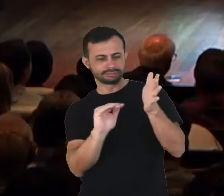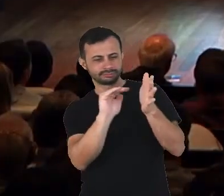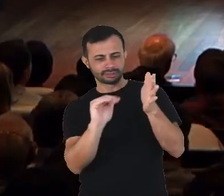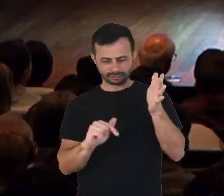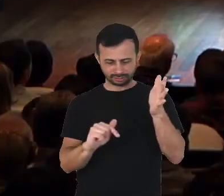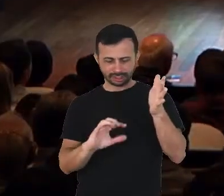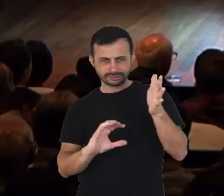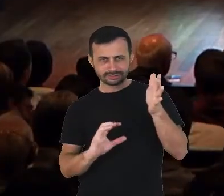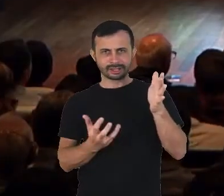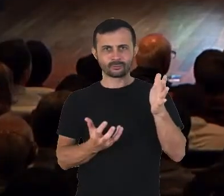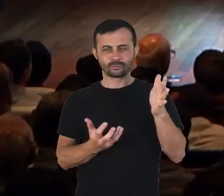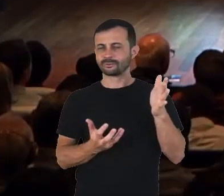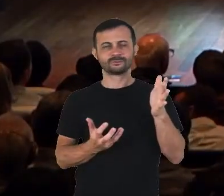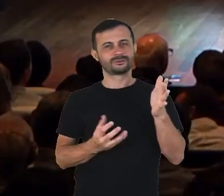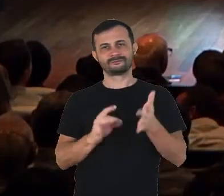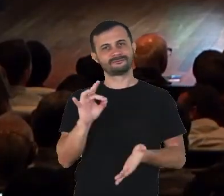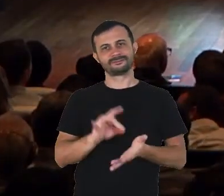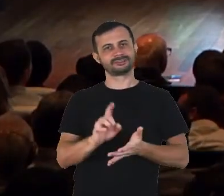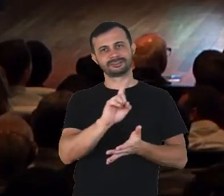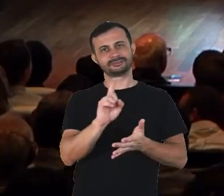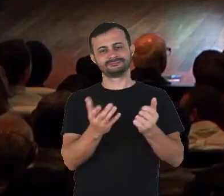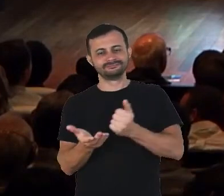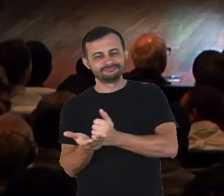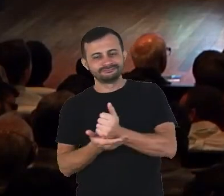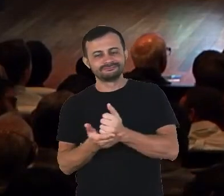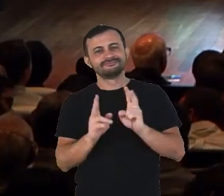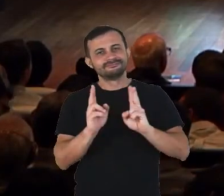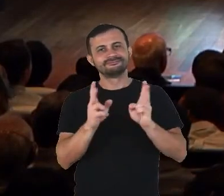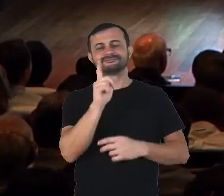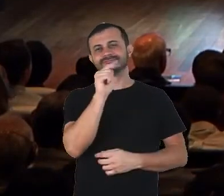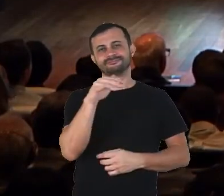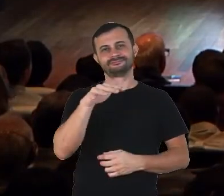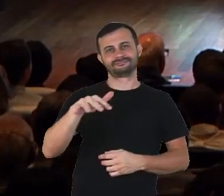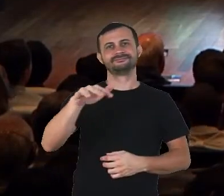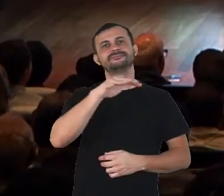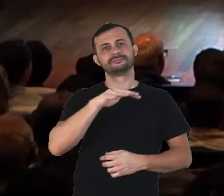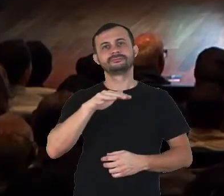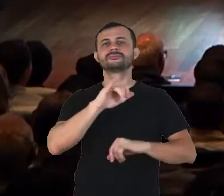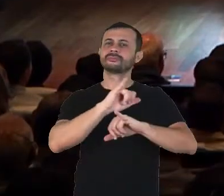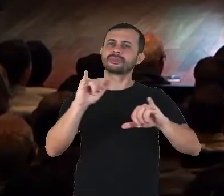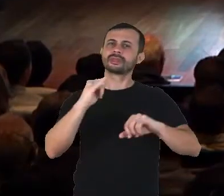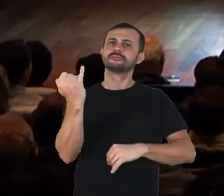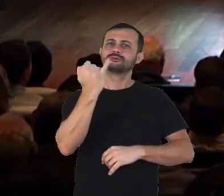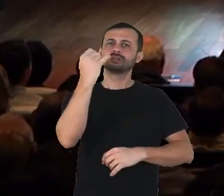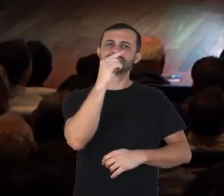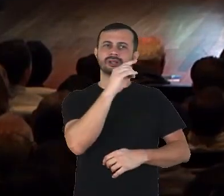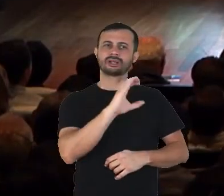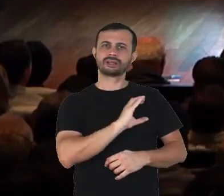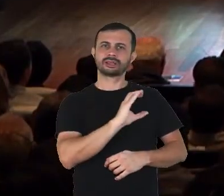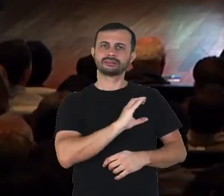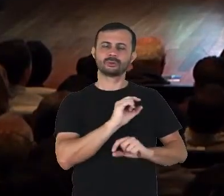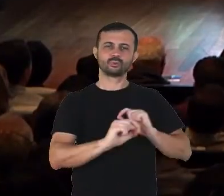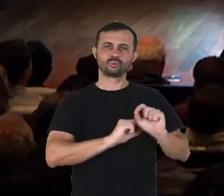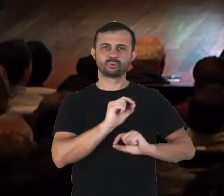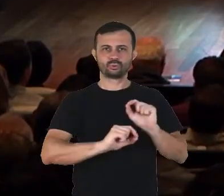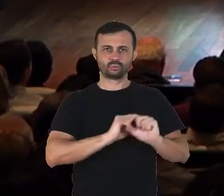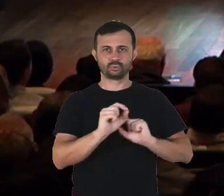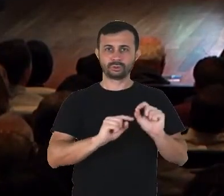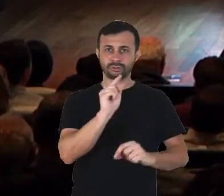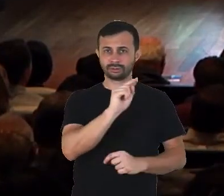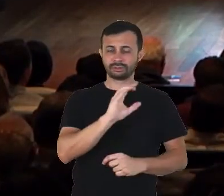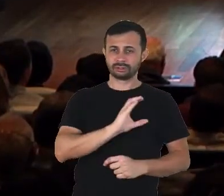want to highlight is the University of Saskatchewan in Canada that had pioneering in unsaturated